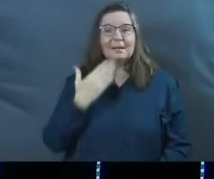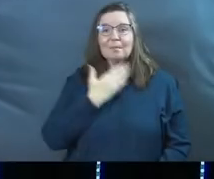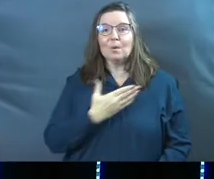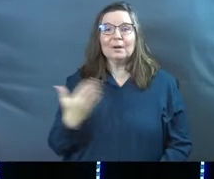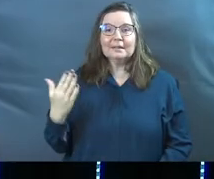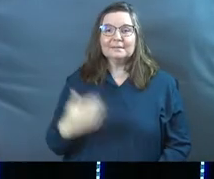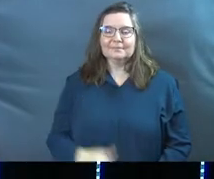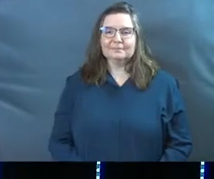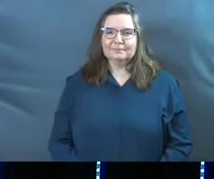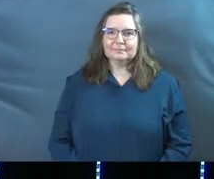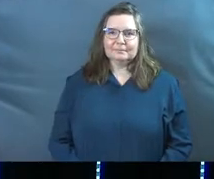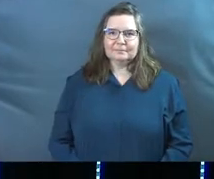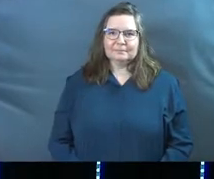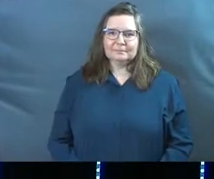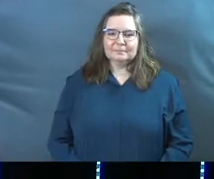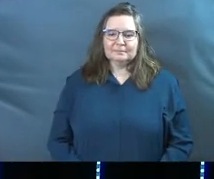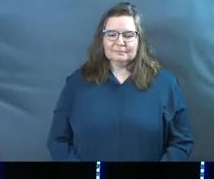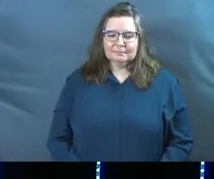Morning.